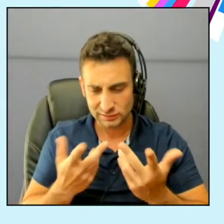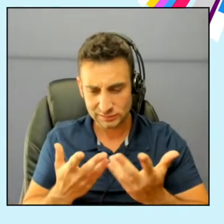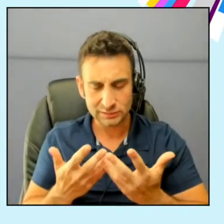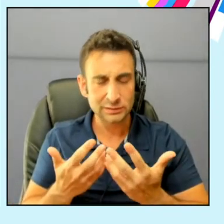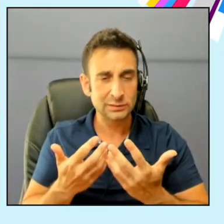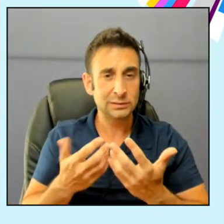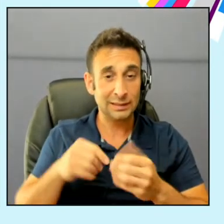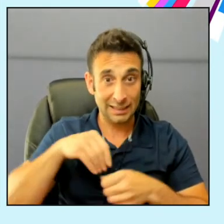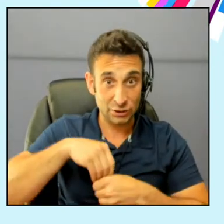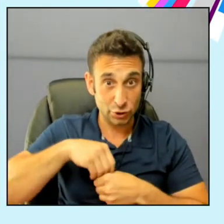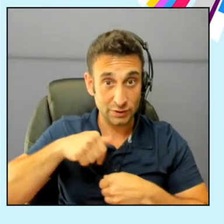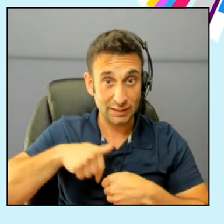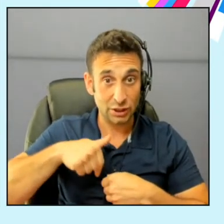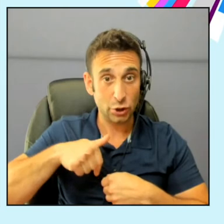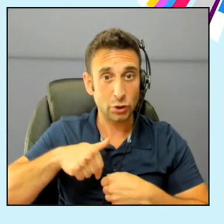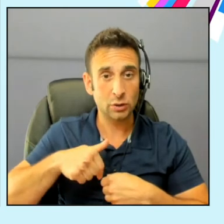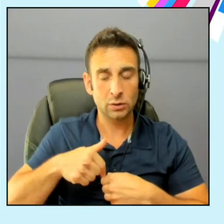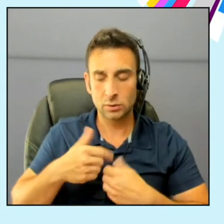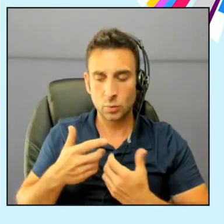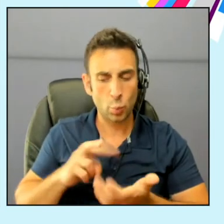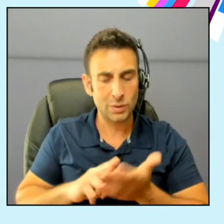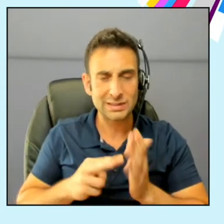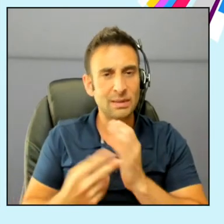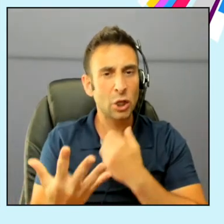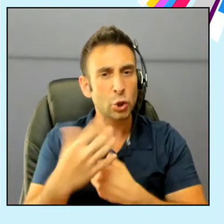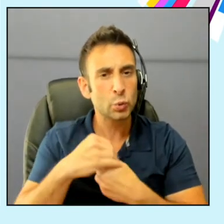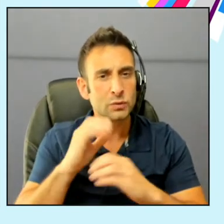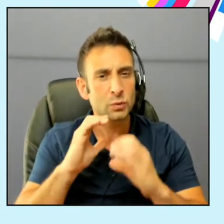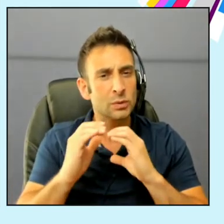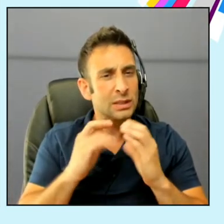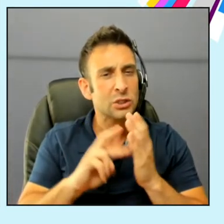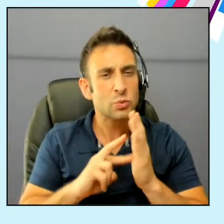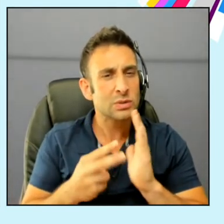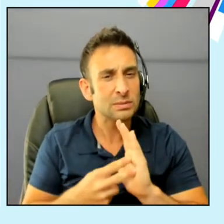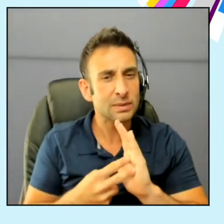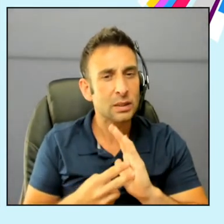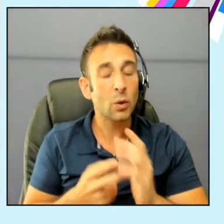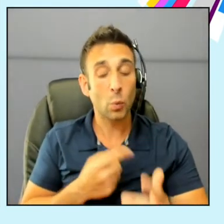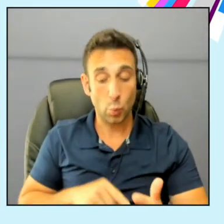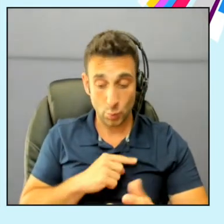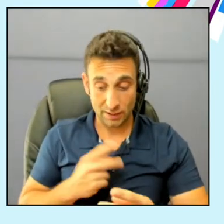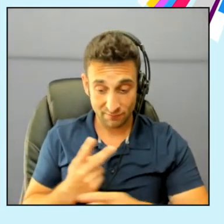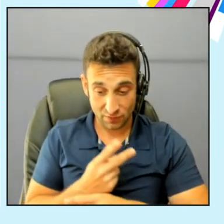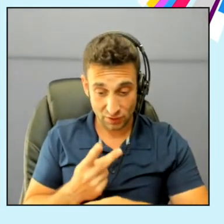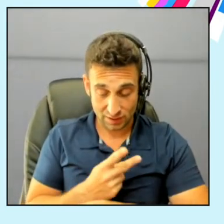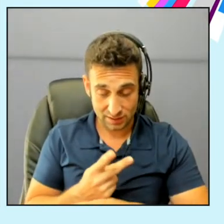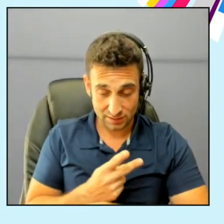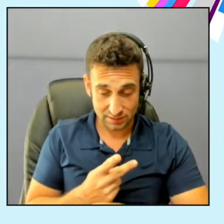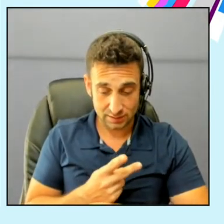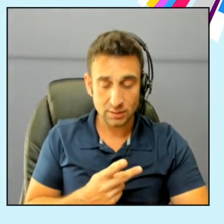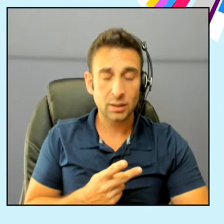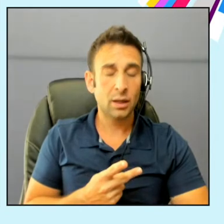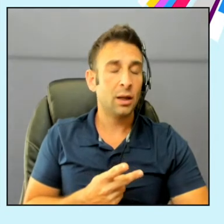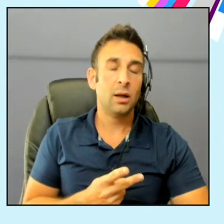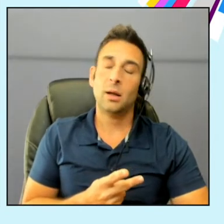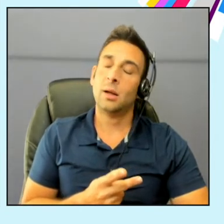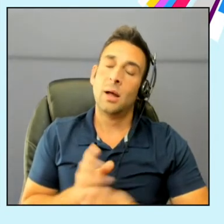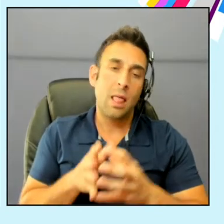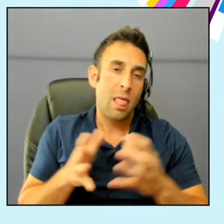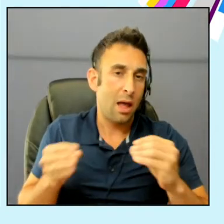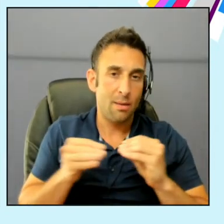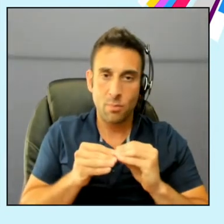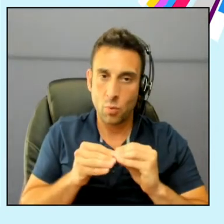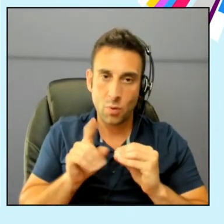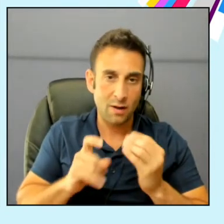here on what inclusive communication means, we figured out that there's just so much more that we need to learn